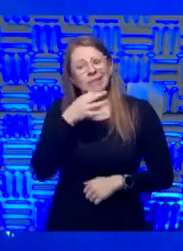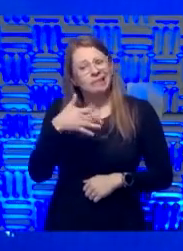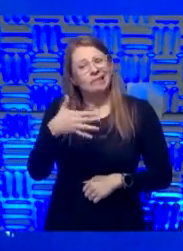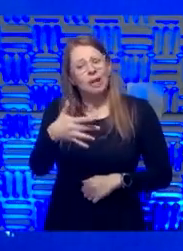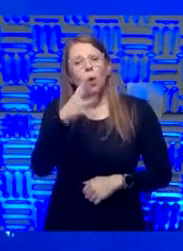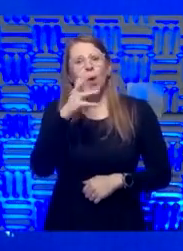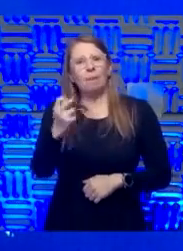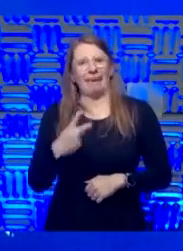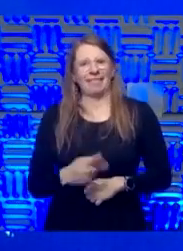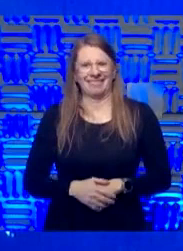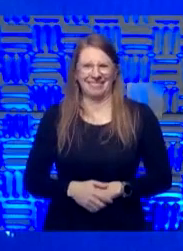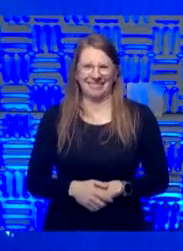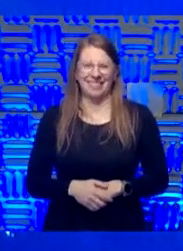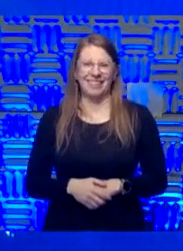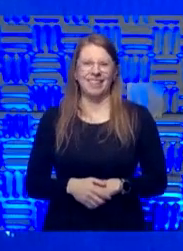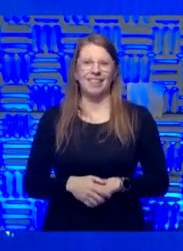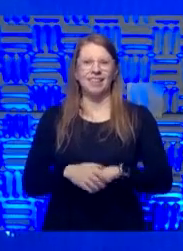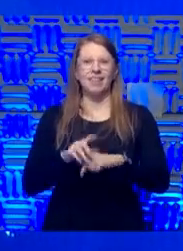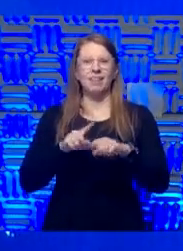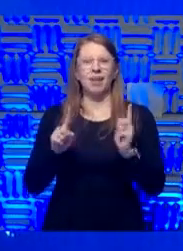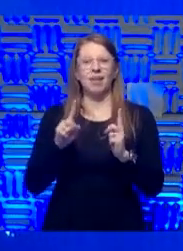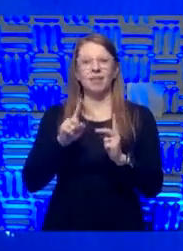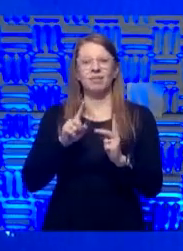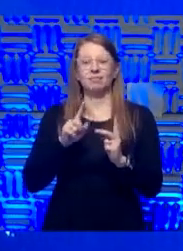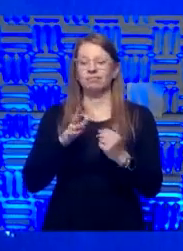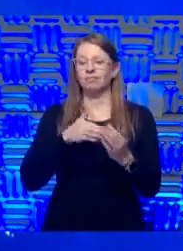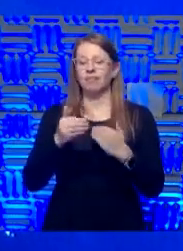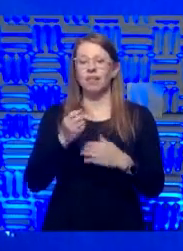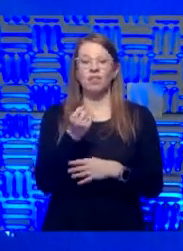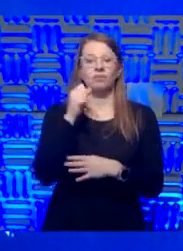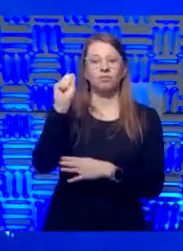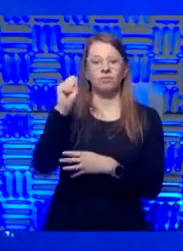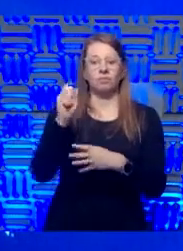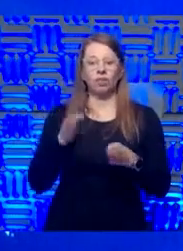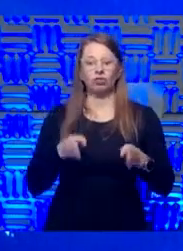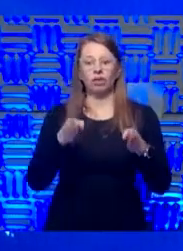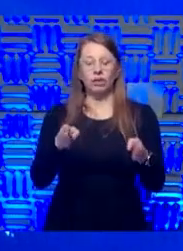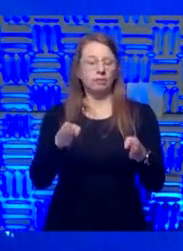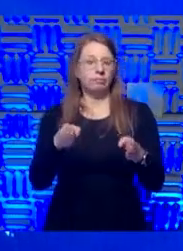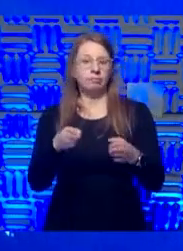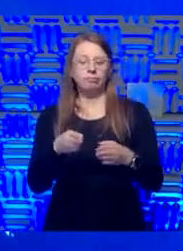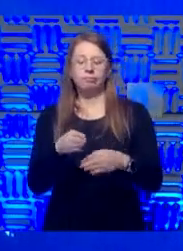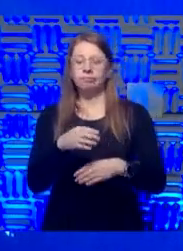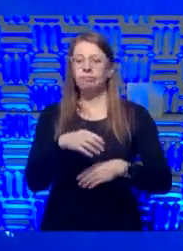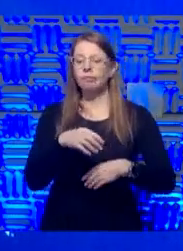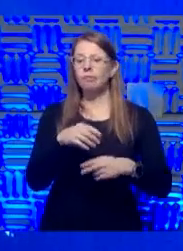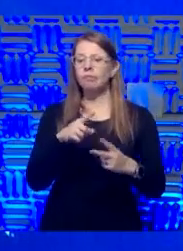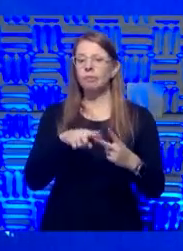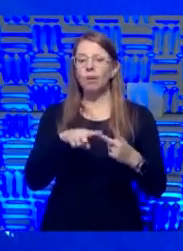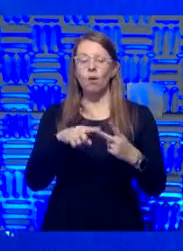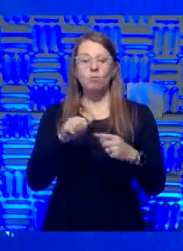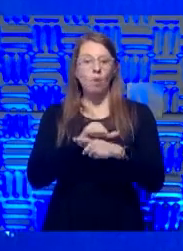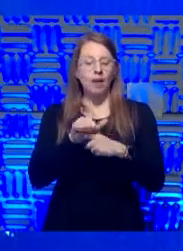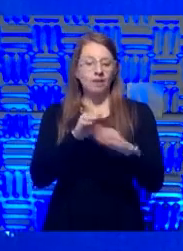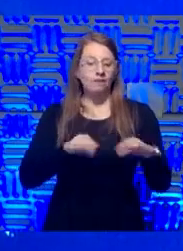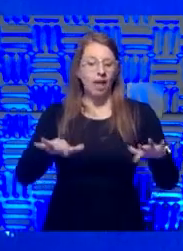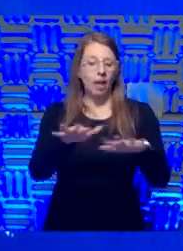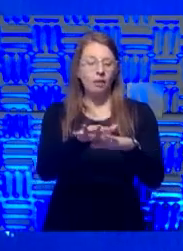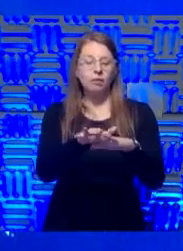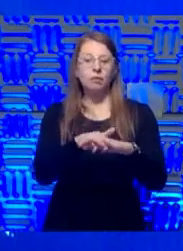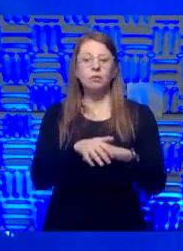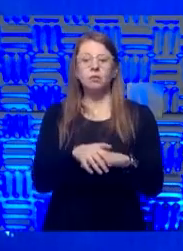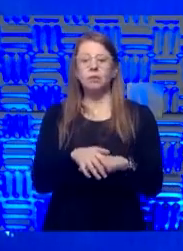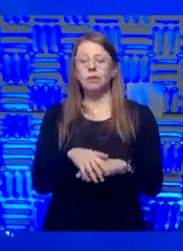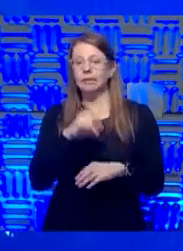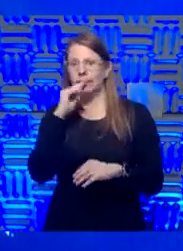It'll be back. But whether you're in the streets protesting injustice, whether you're out on the practice field with your child who desperately wants to get back